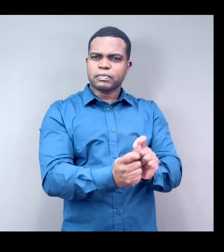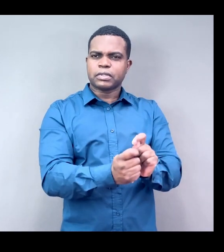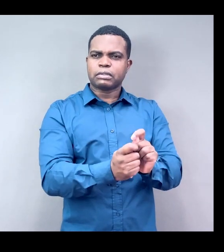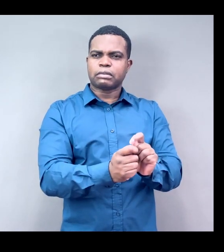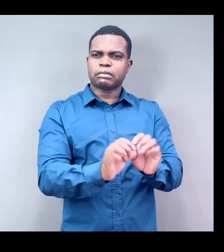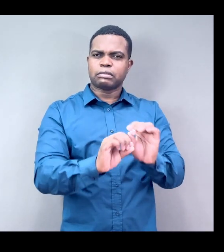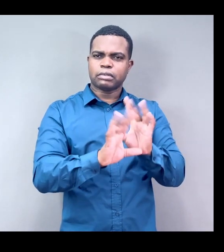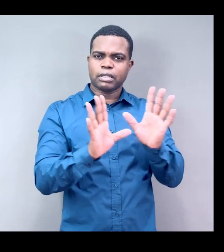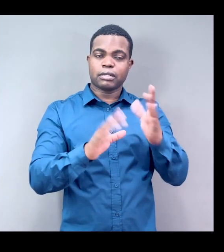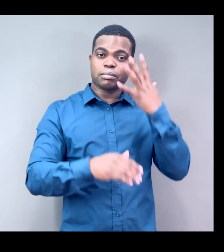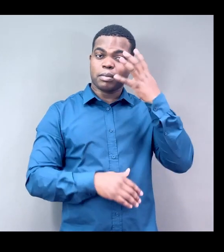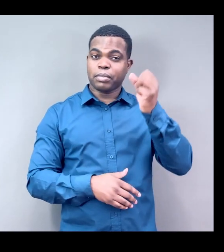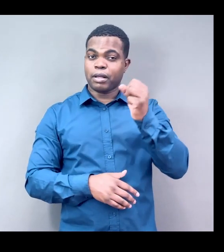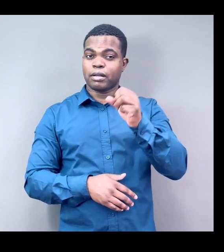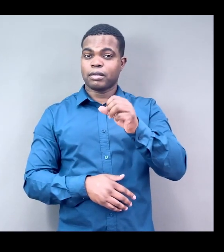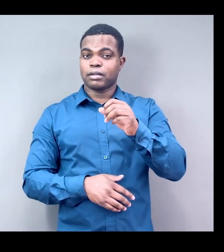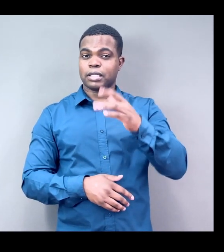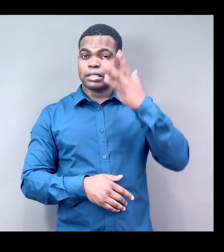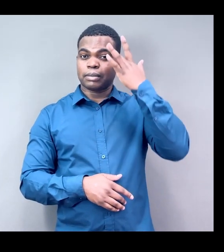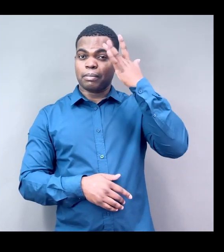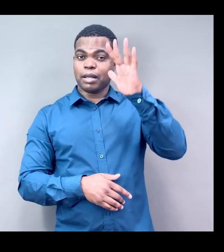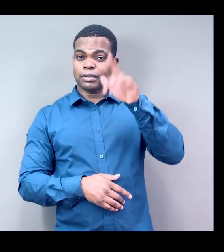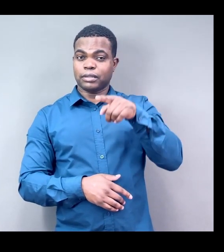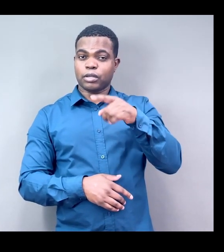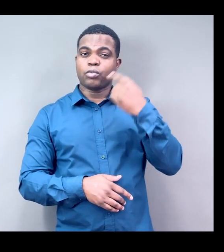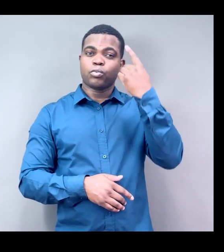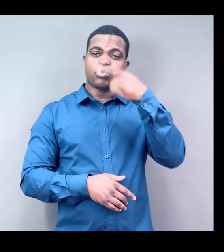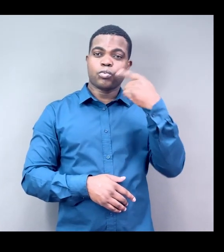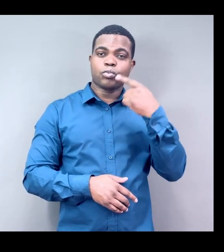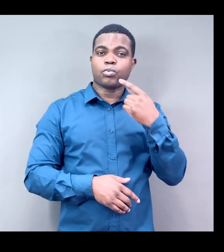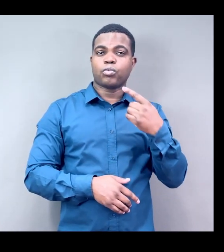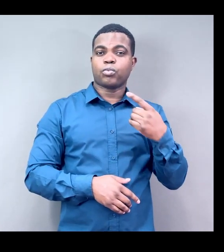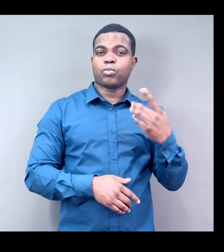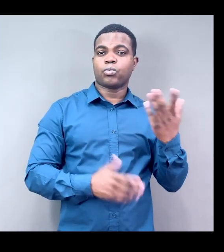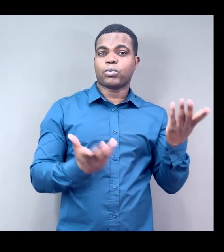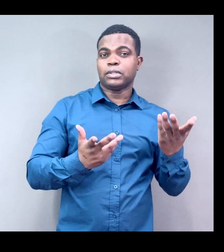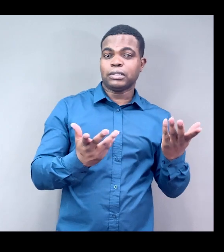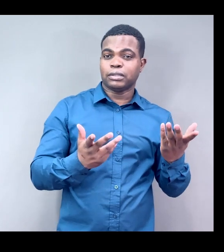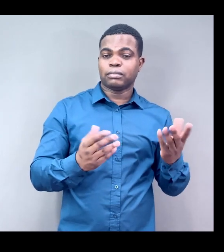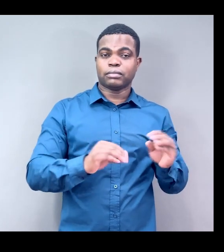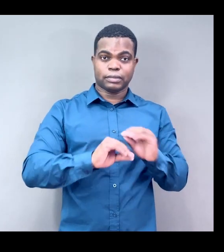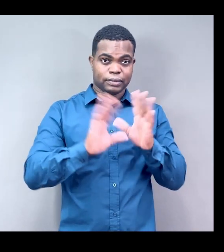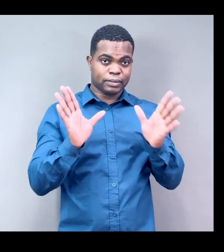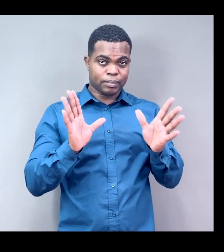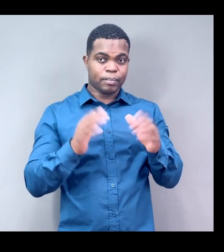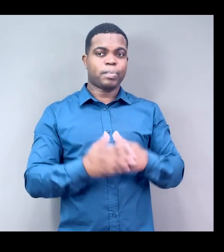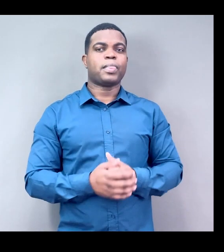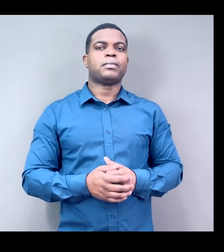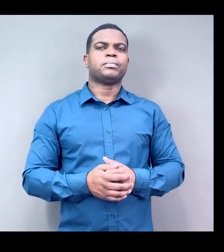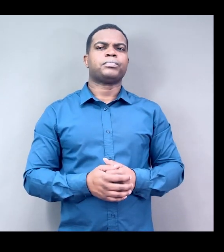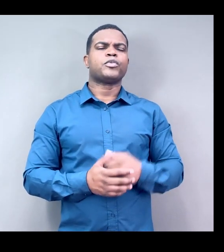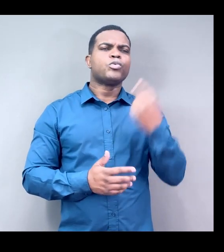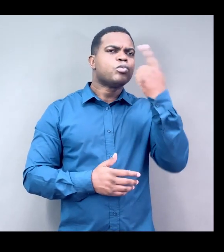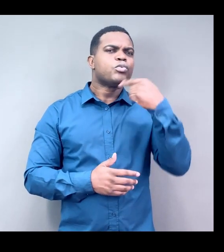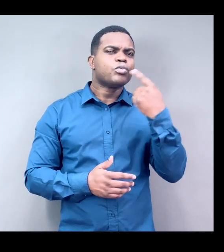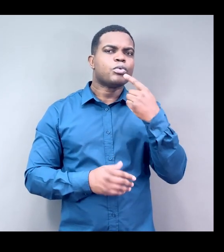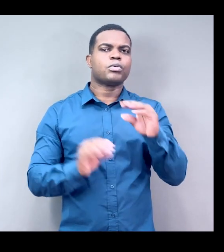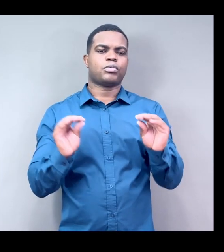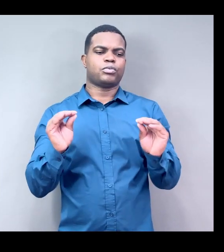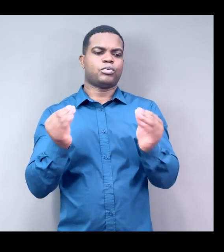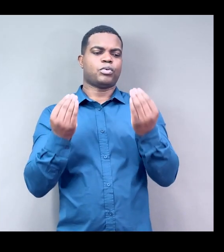specific by who. Remember our SMART, who and what. So look at